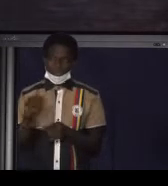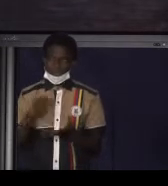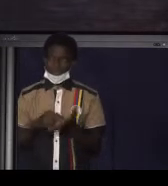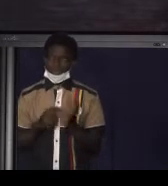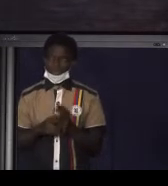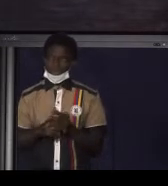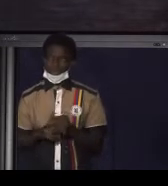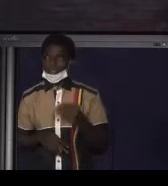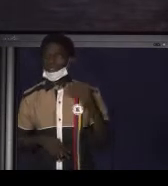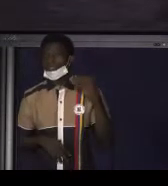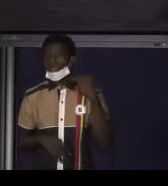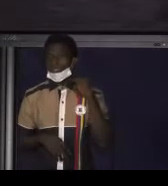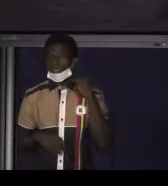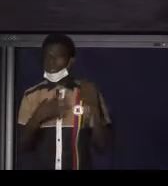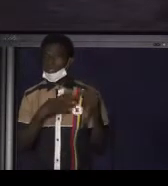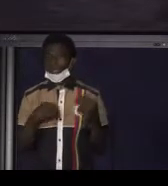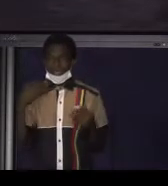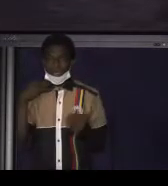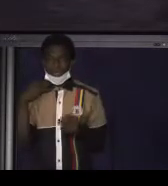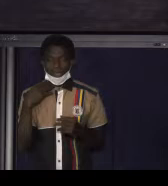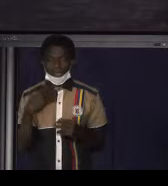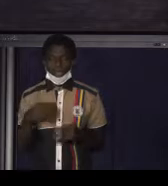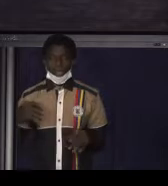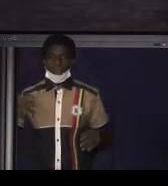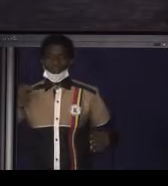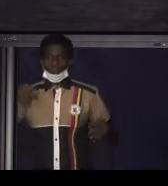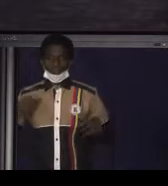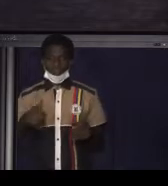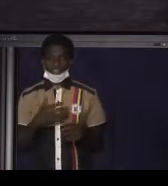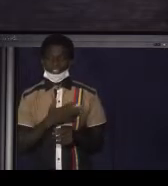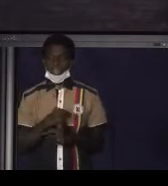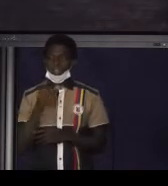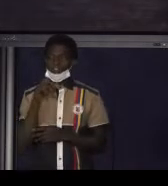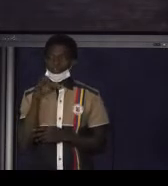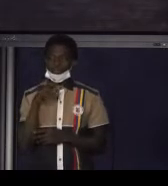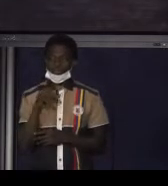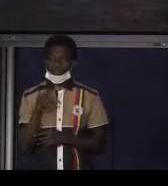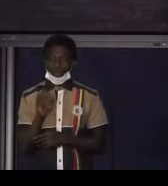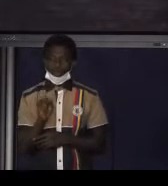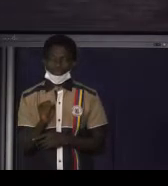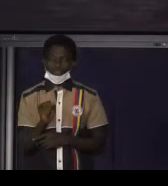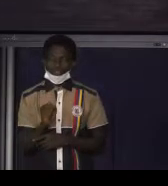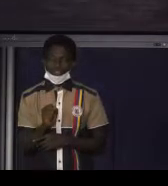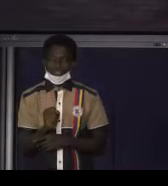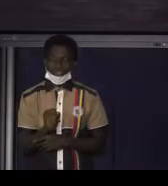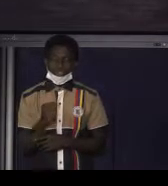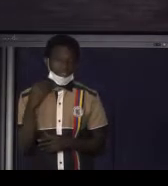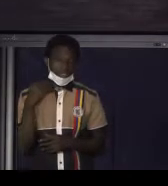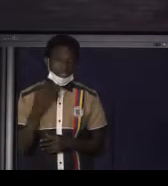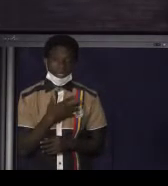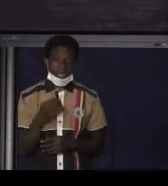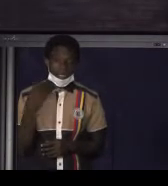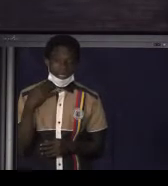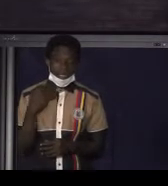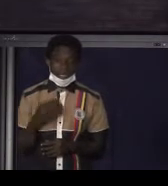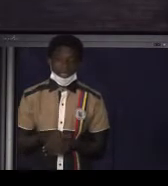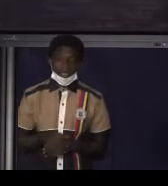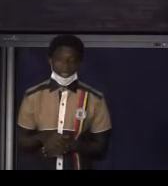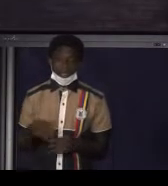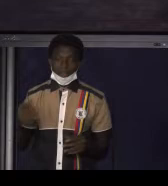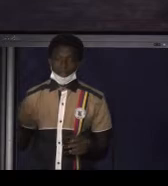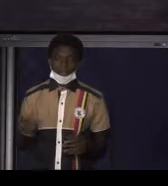and neck. Fast and furious. Neck and neck. Fast